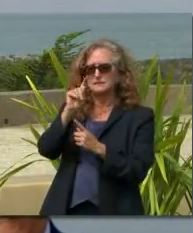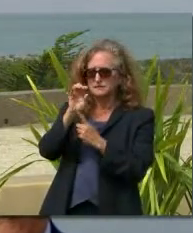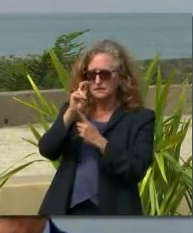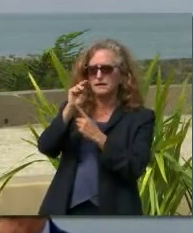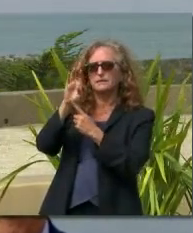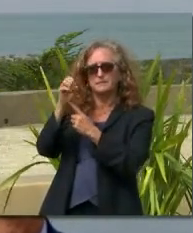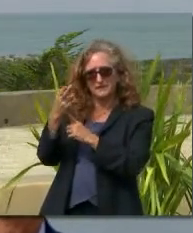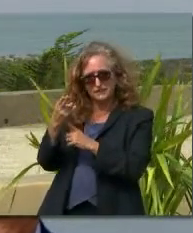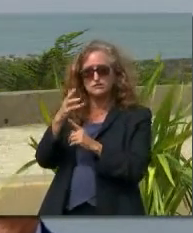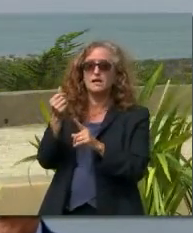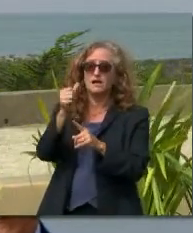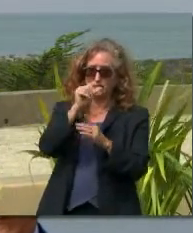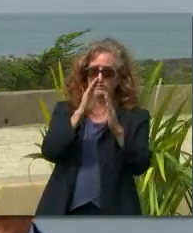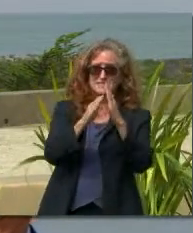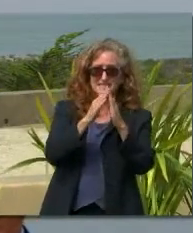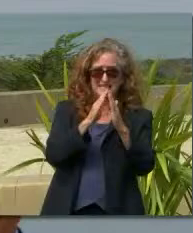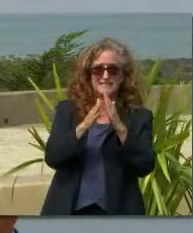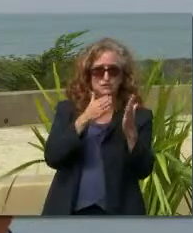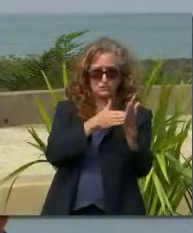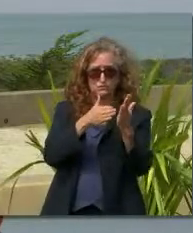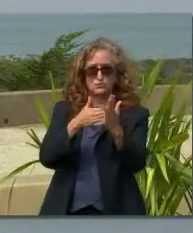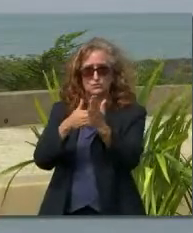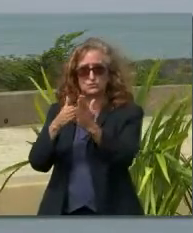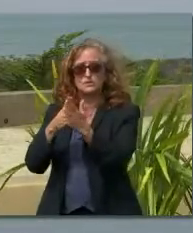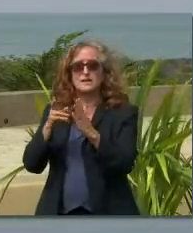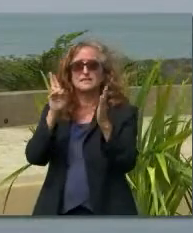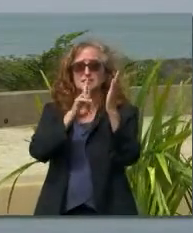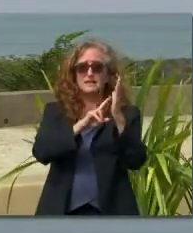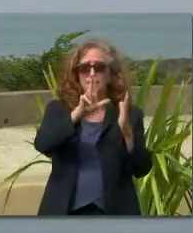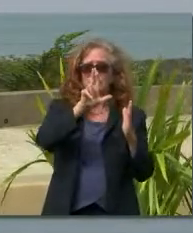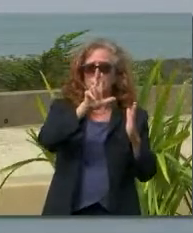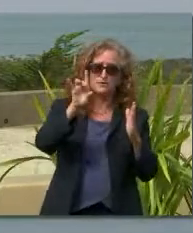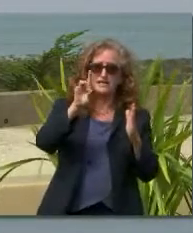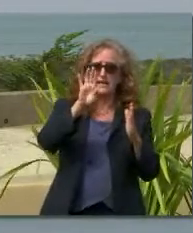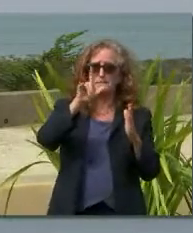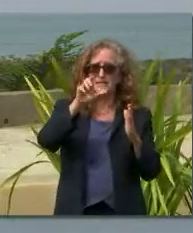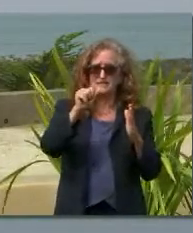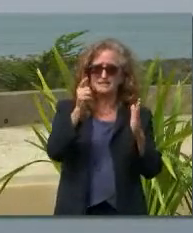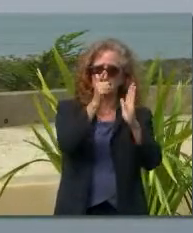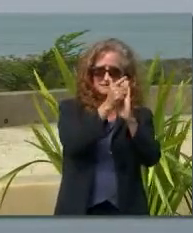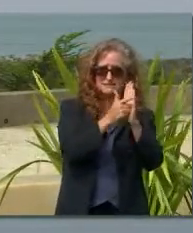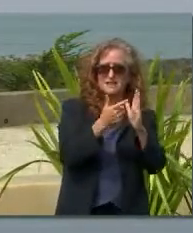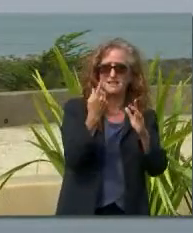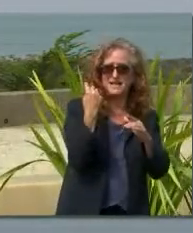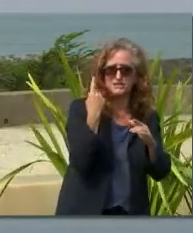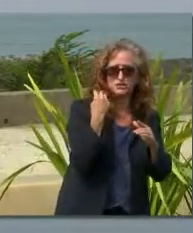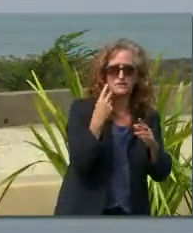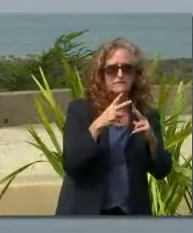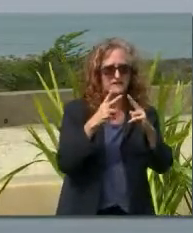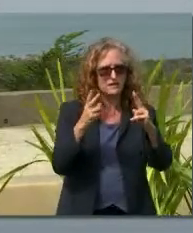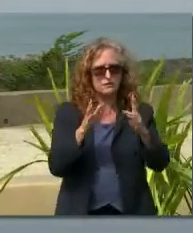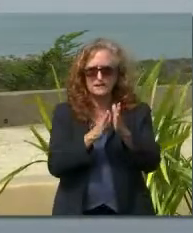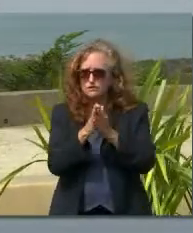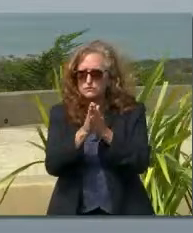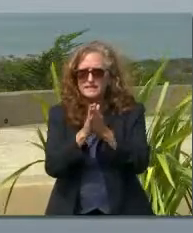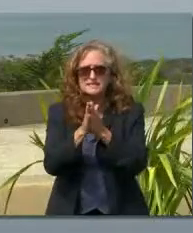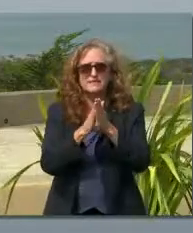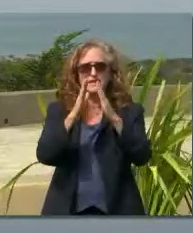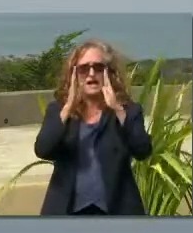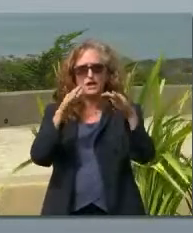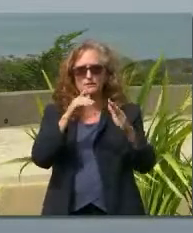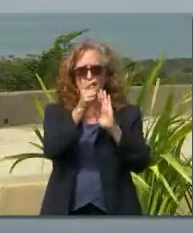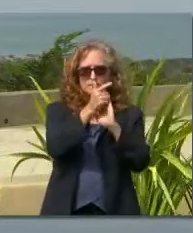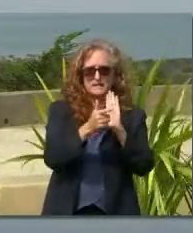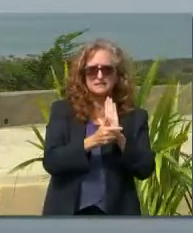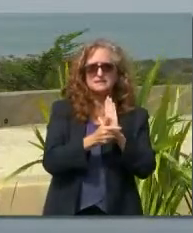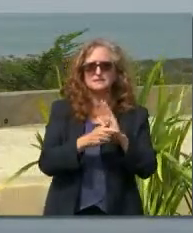it relates to our strategies. I signed 38 bills last year, some of the most progressive and aggressive housing bills of any jurisdiction we know of in the country. Those aren't